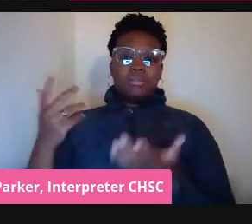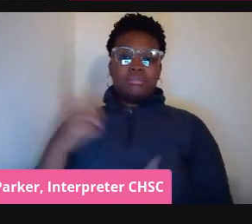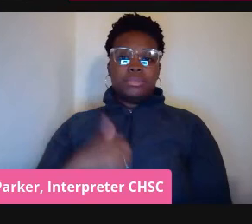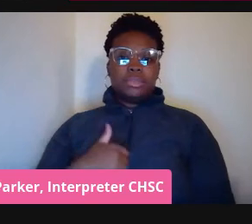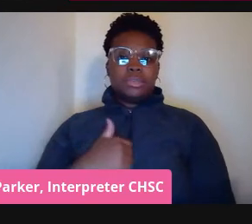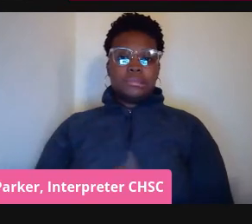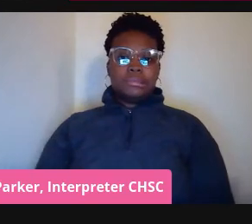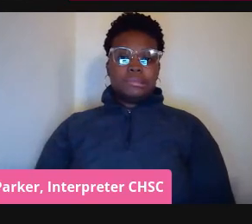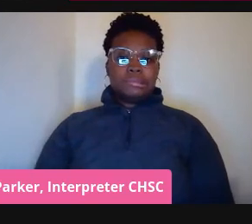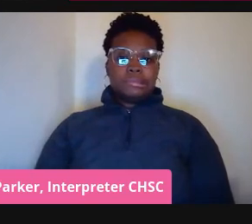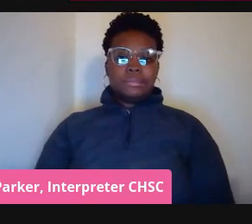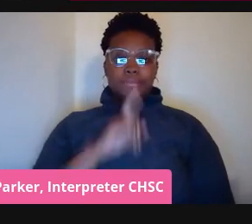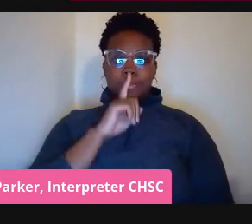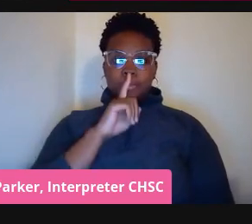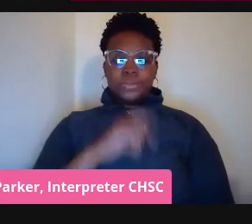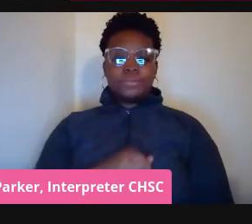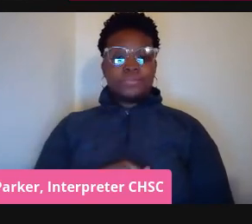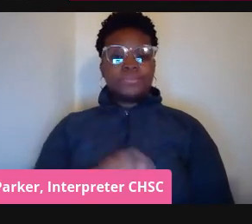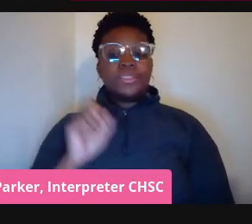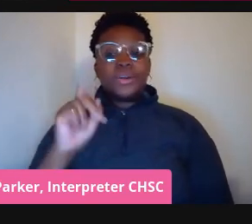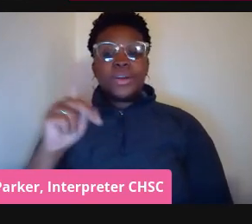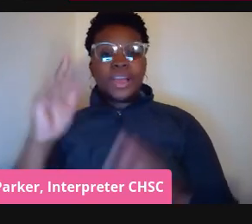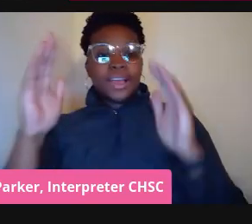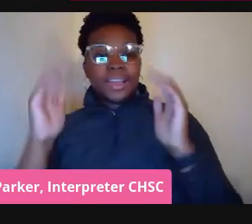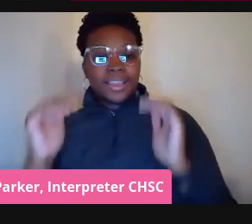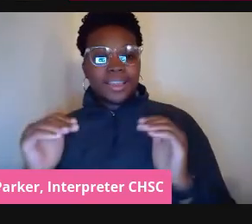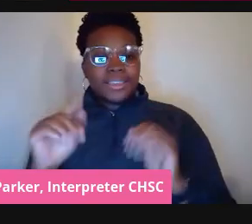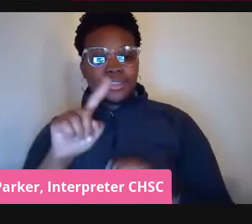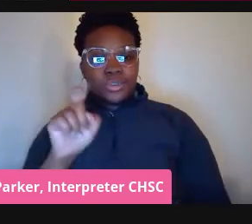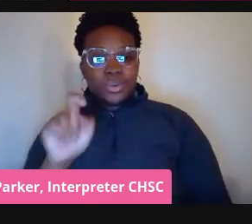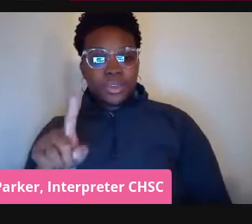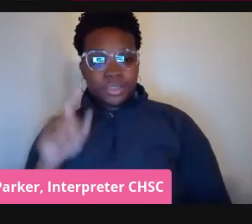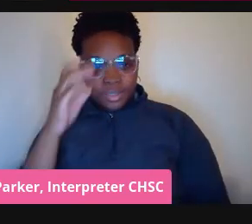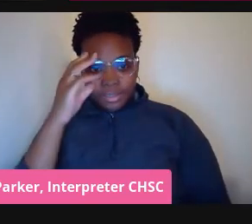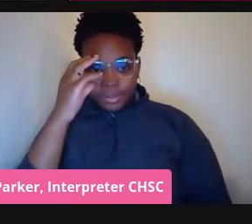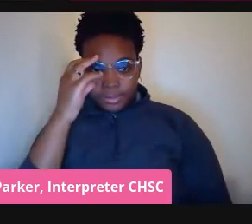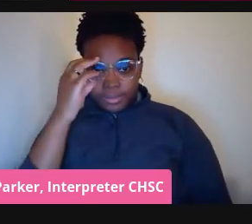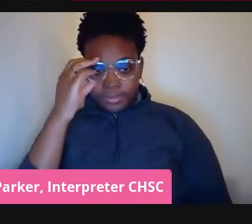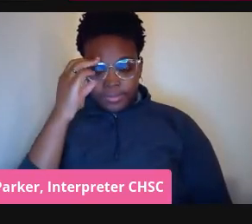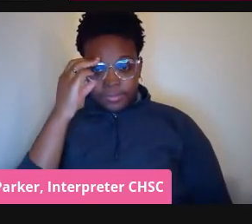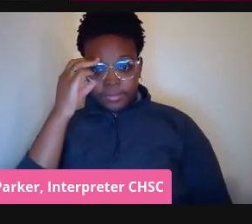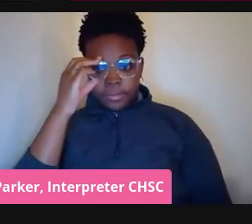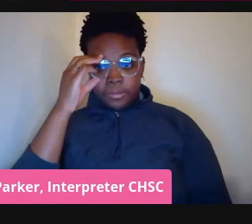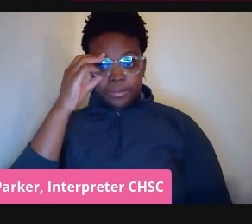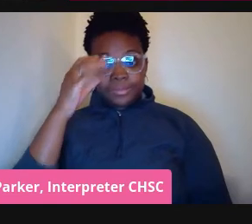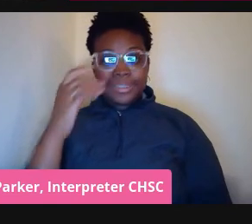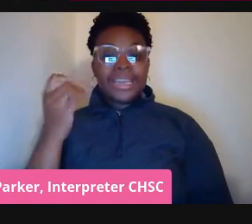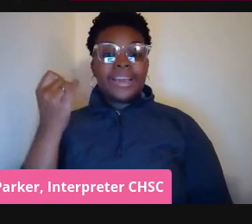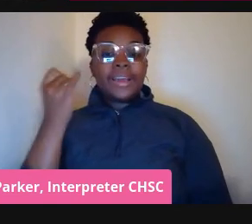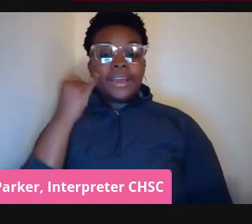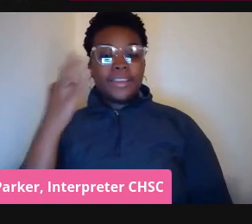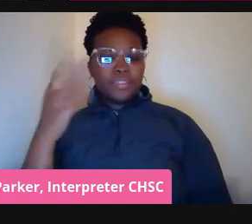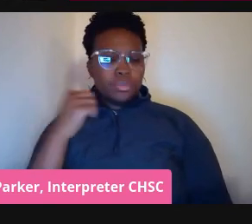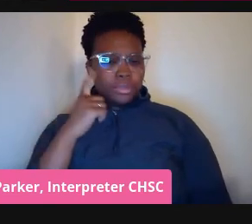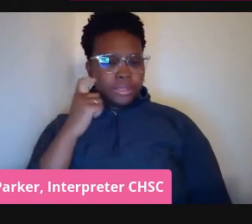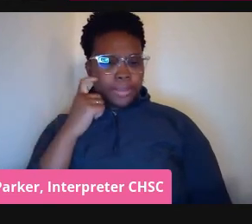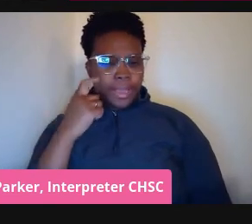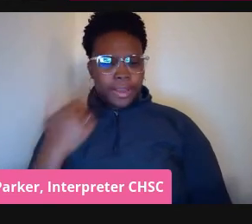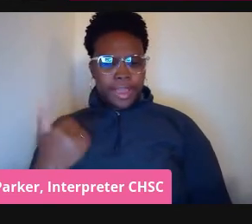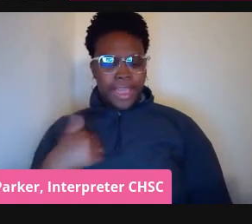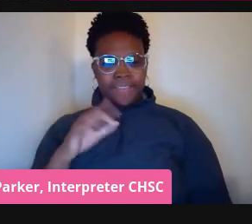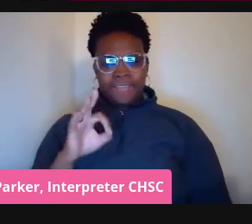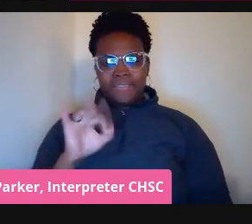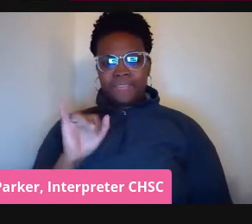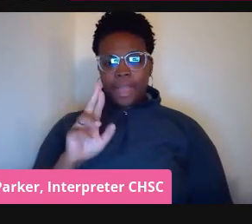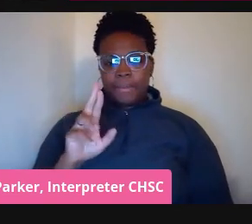All right, I'm going to move us on to the next question. If you suspect you might have fibroids or